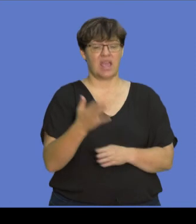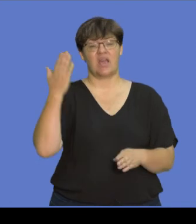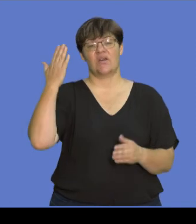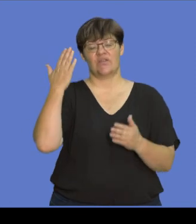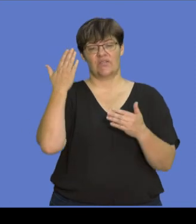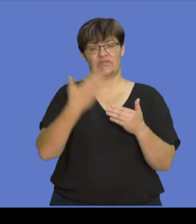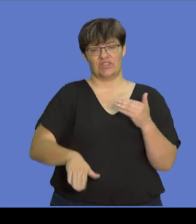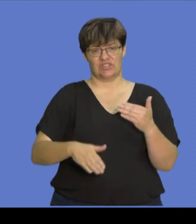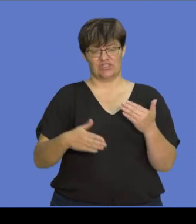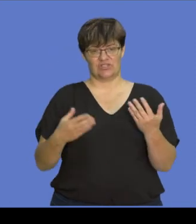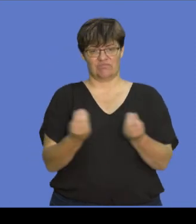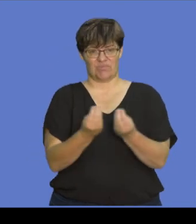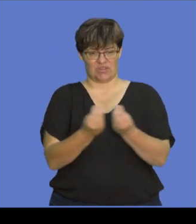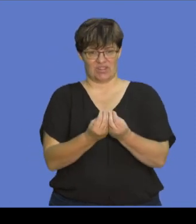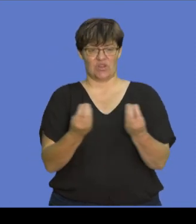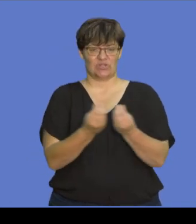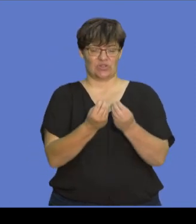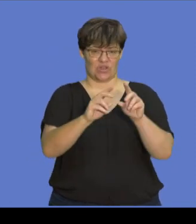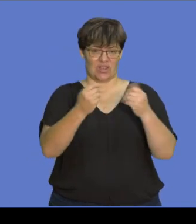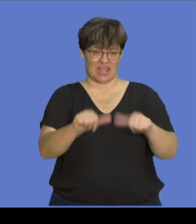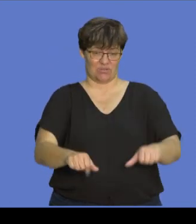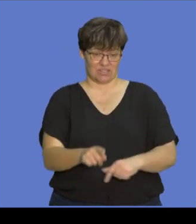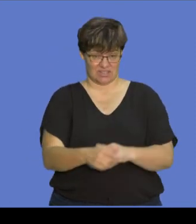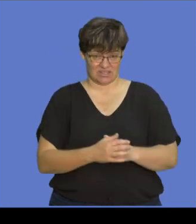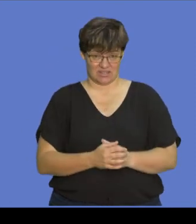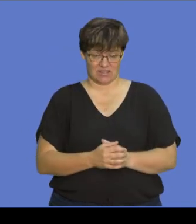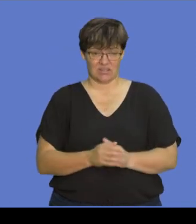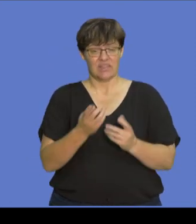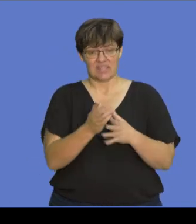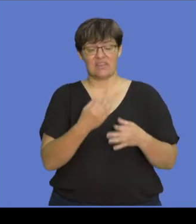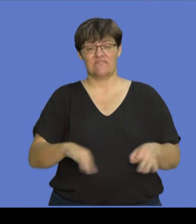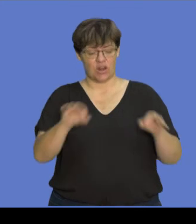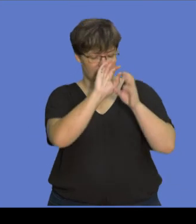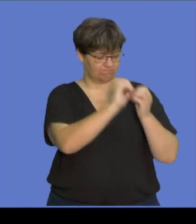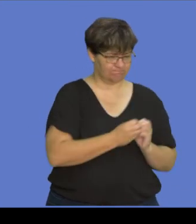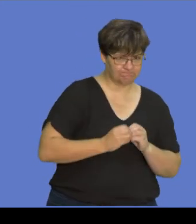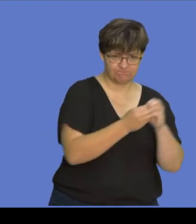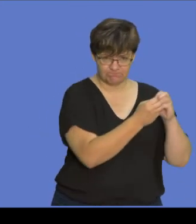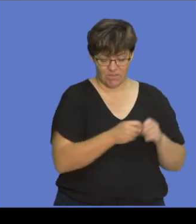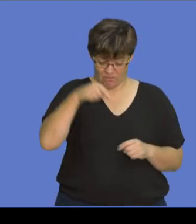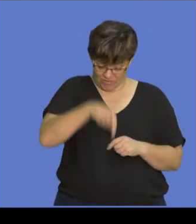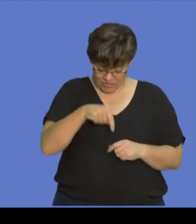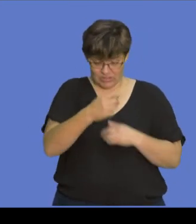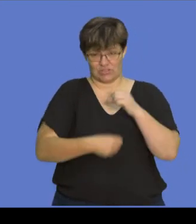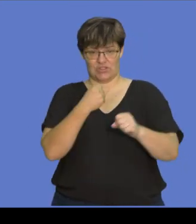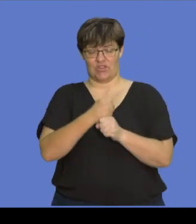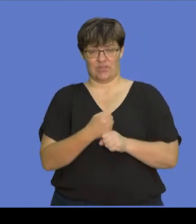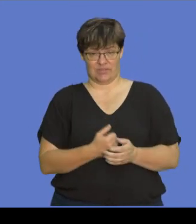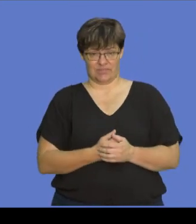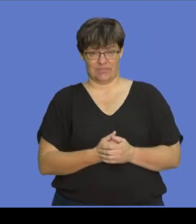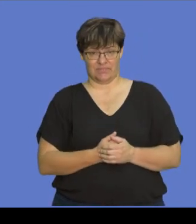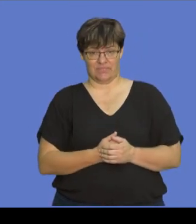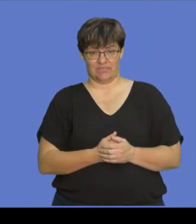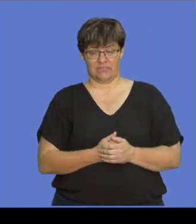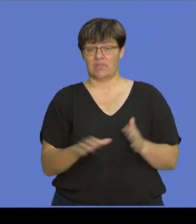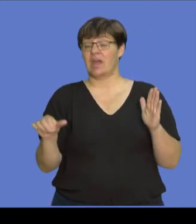goods stock account. There's it. This is the value of goods that were manufactured for this year. Right. Now,